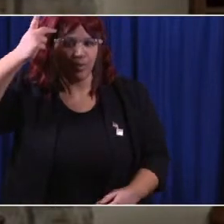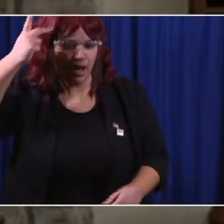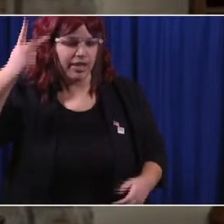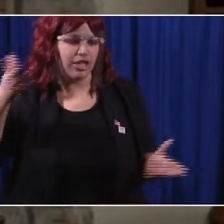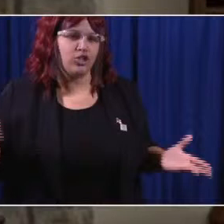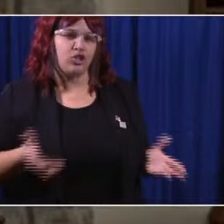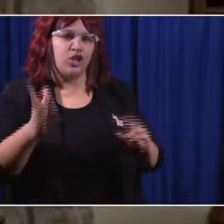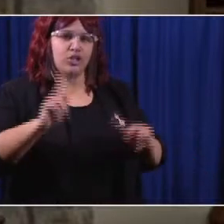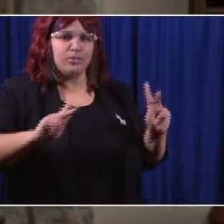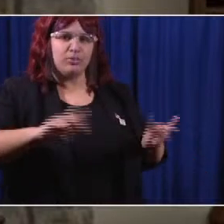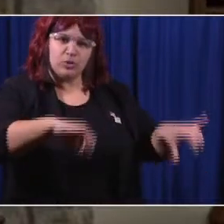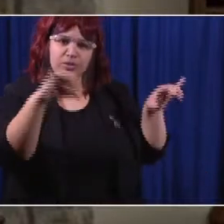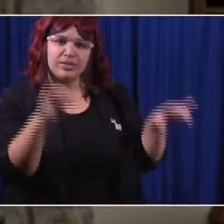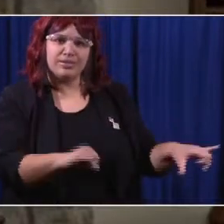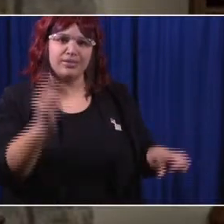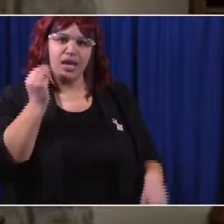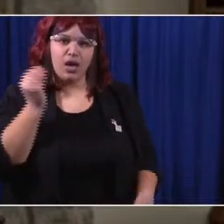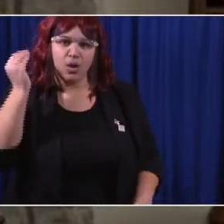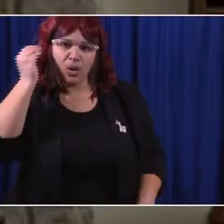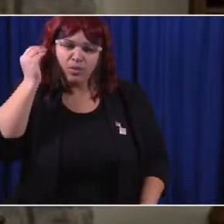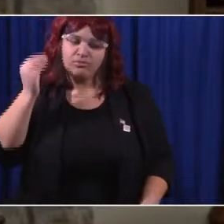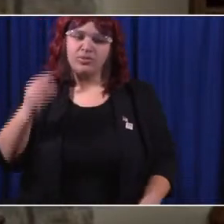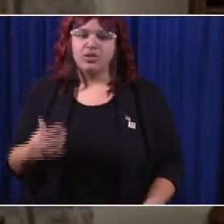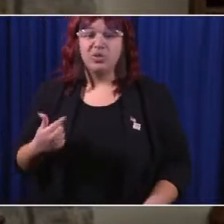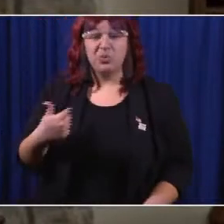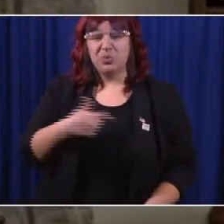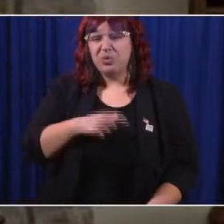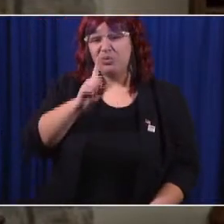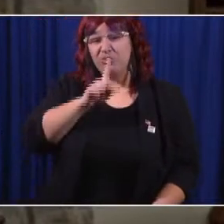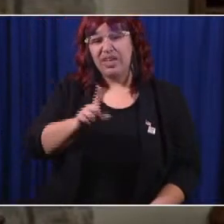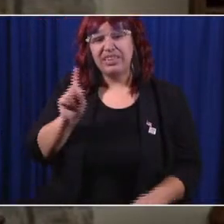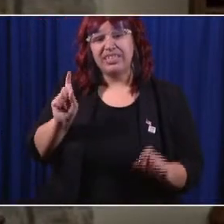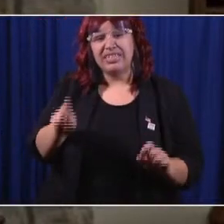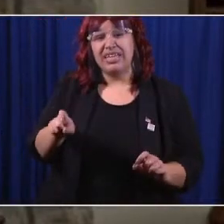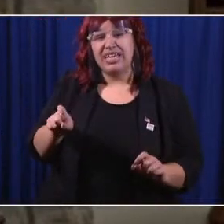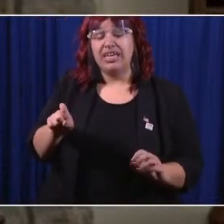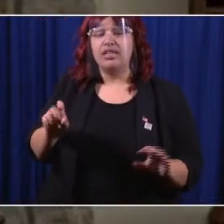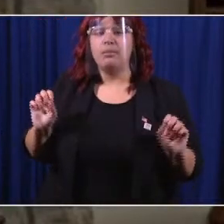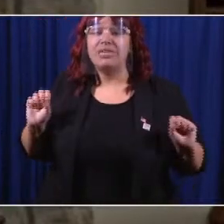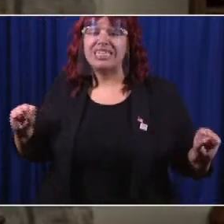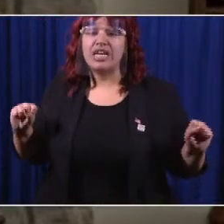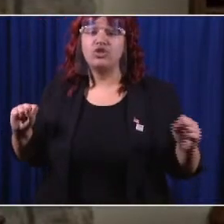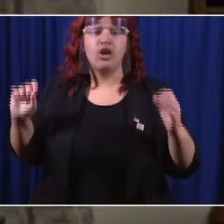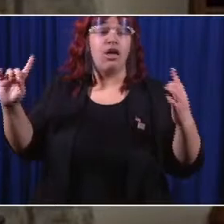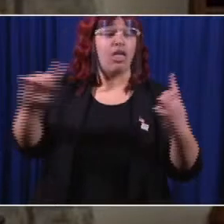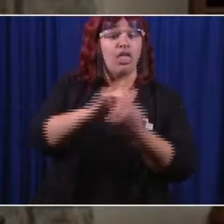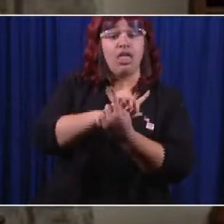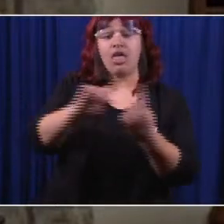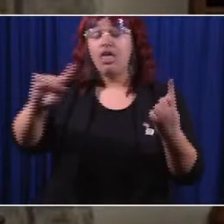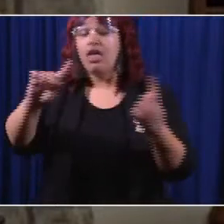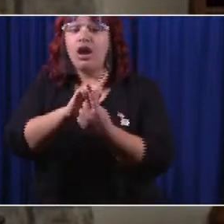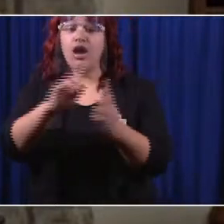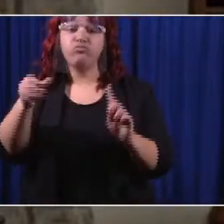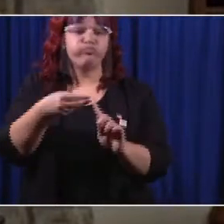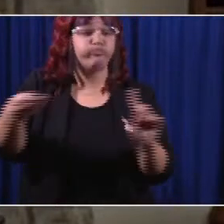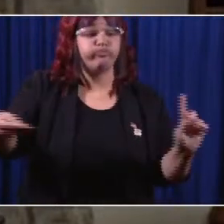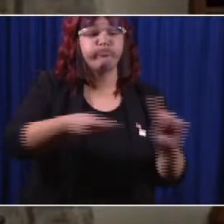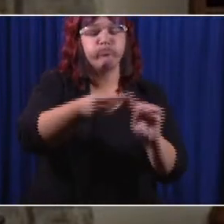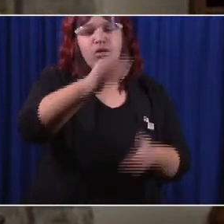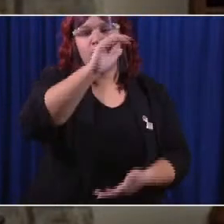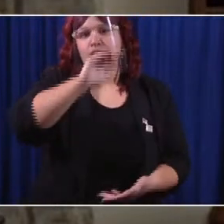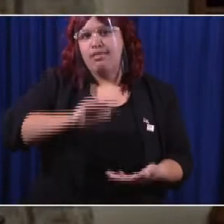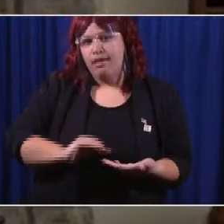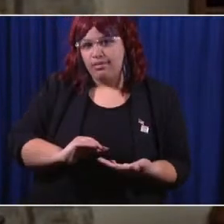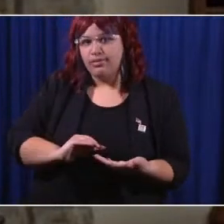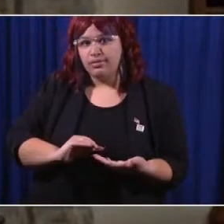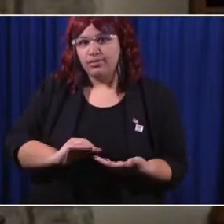down the transmission, slow down the contacts, potential contacts, that people might have. We are going to be doing that. We're